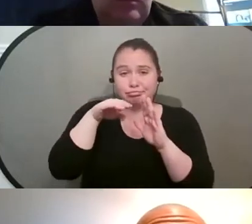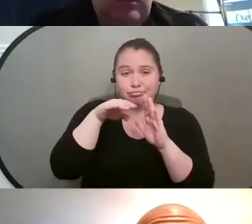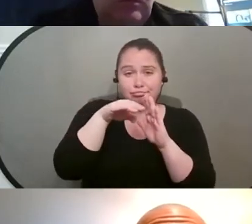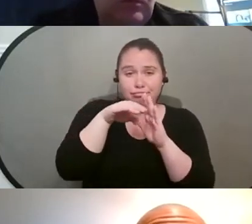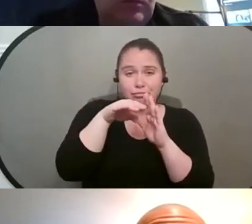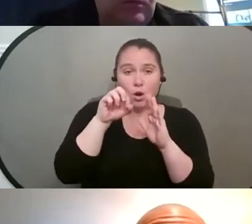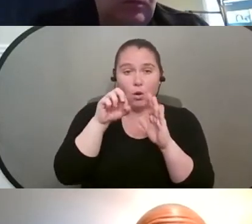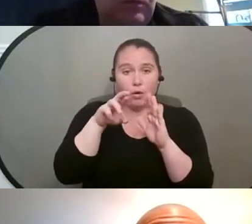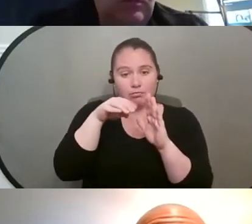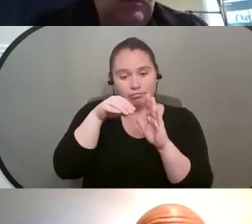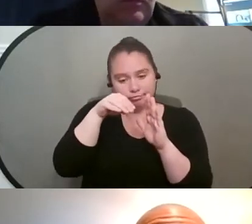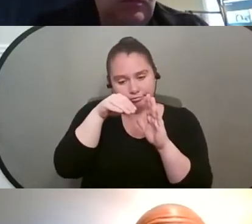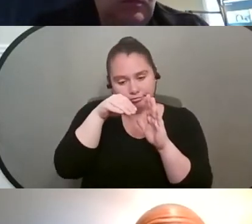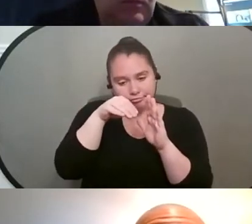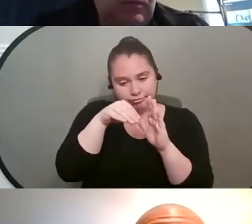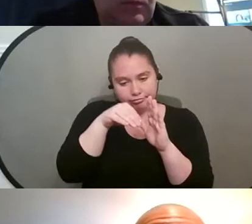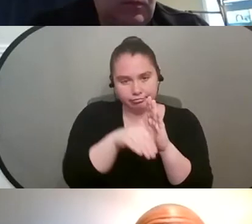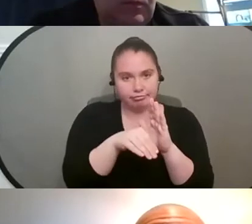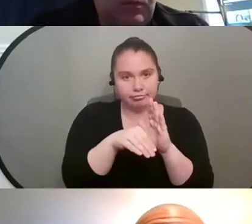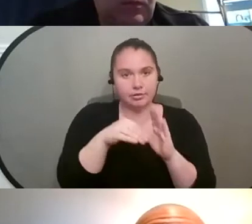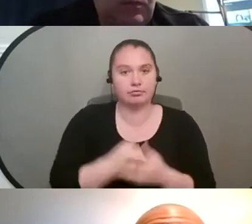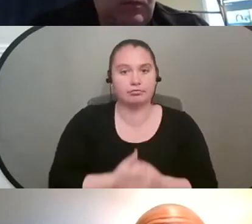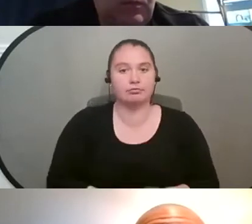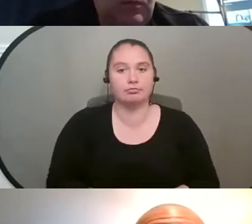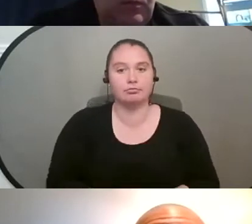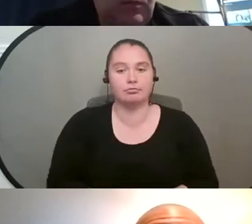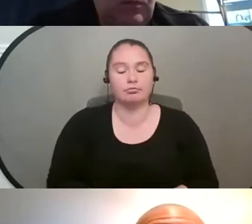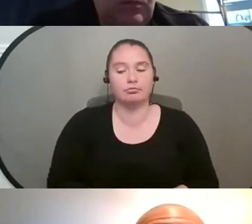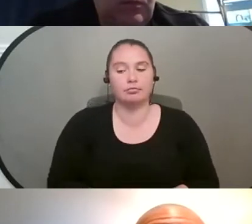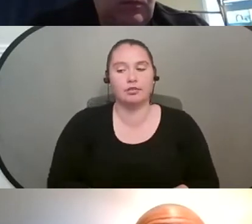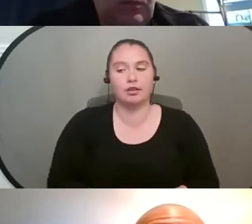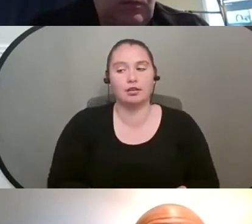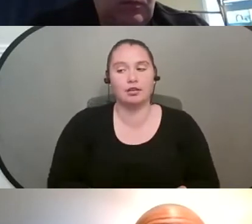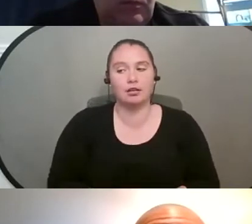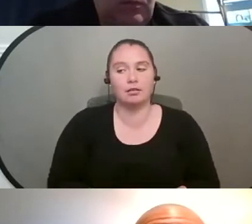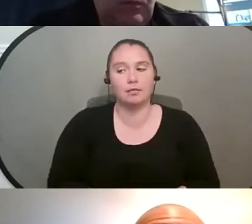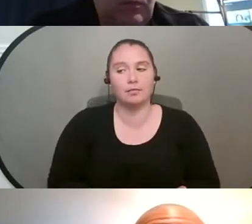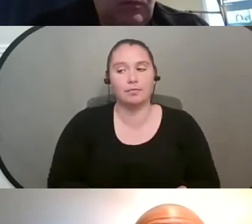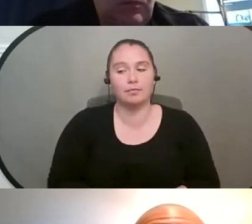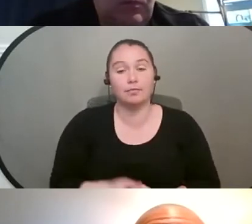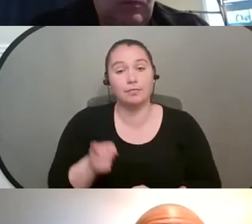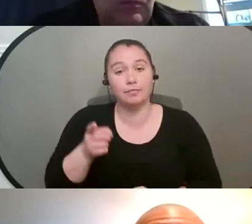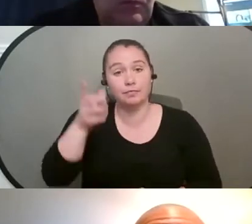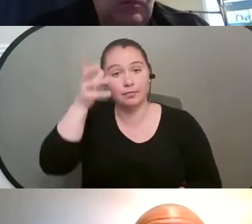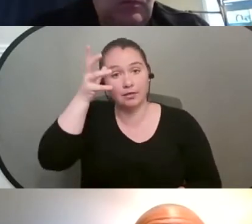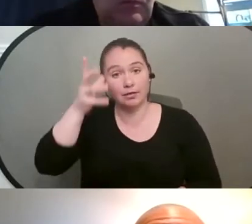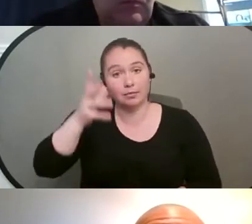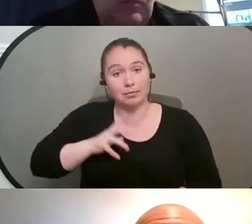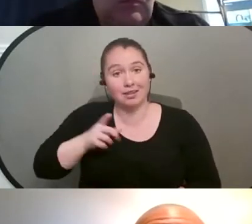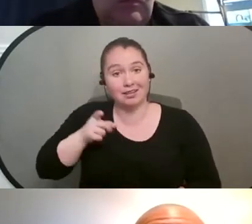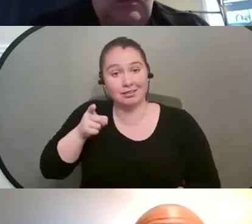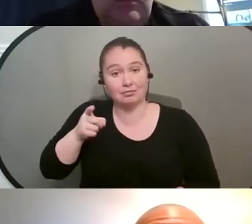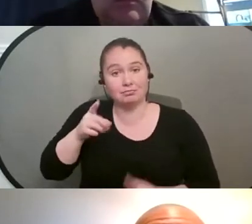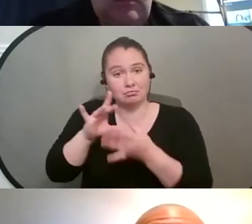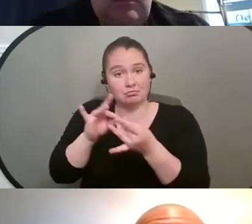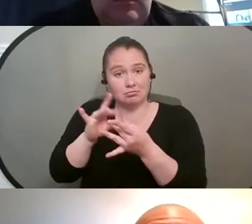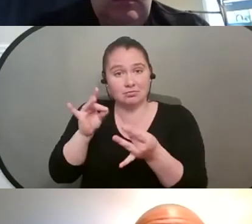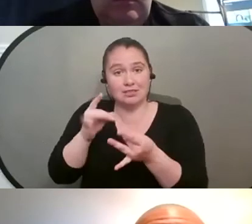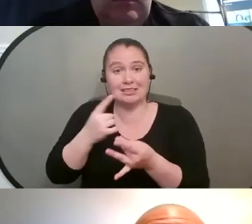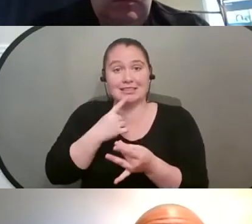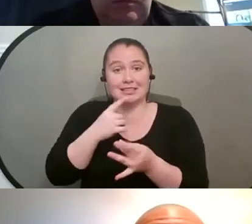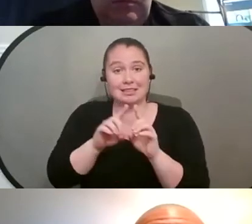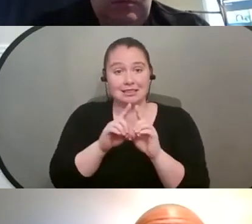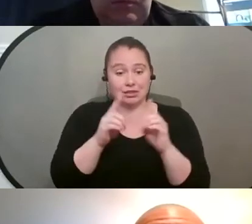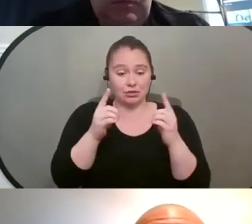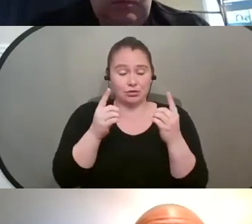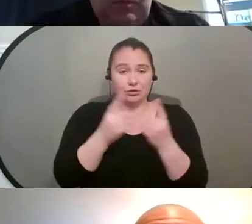down. And what he was saying is the district is, the trend is